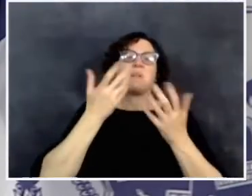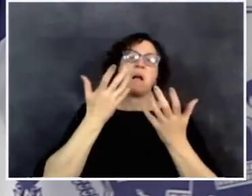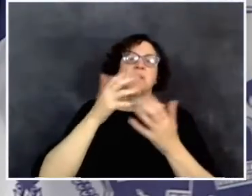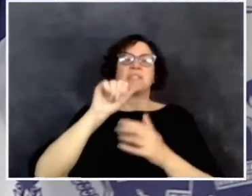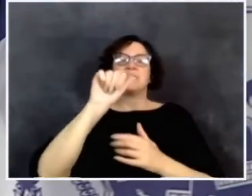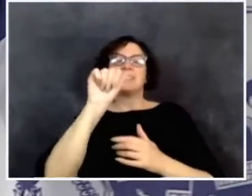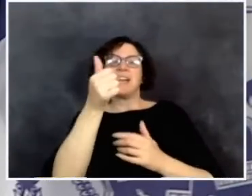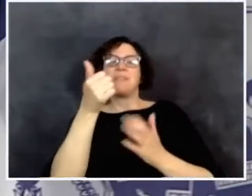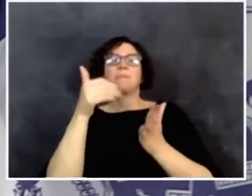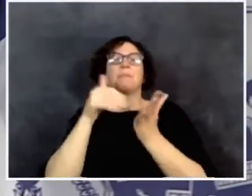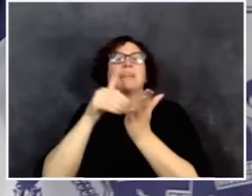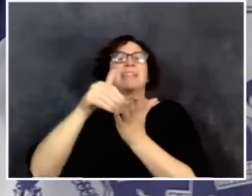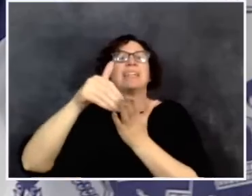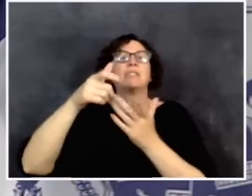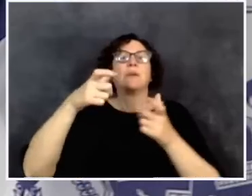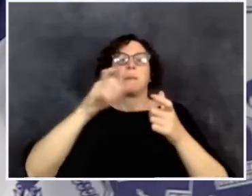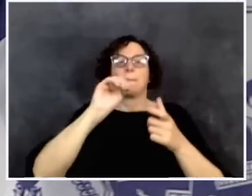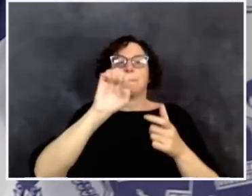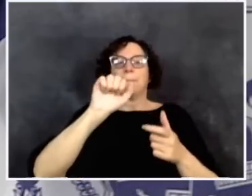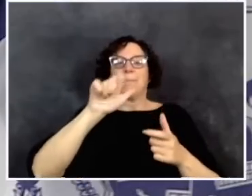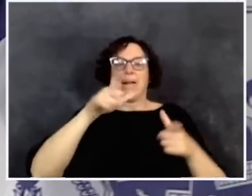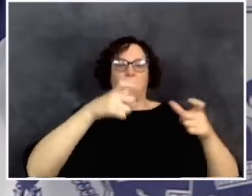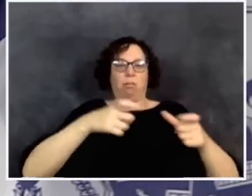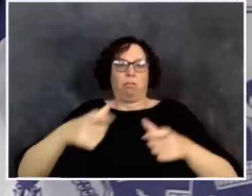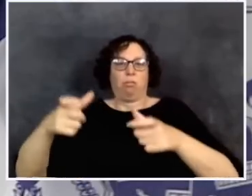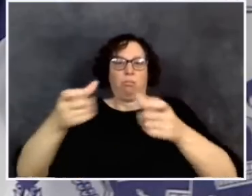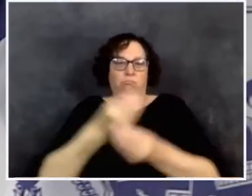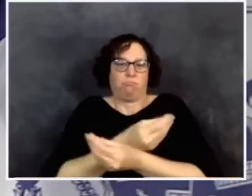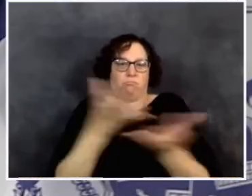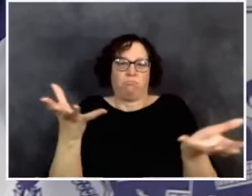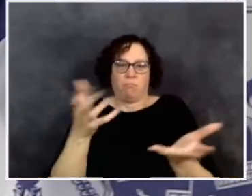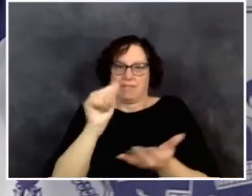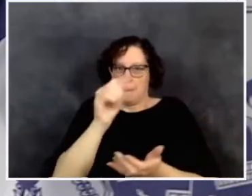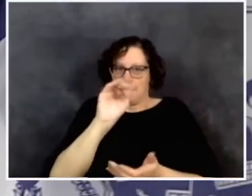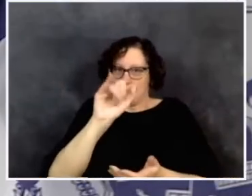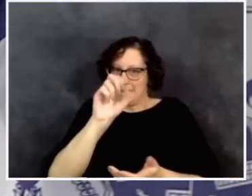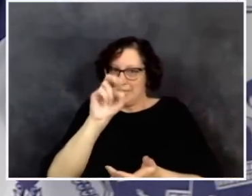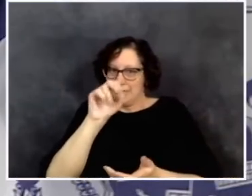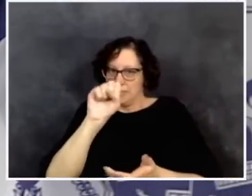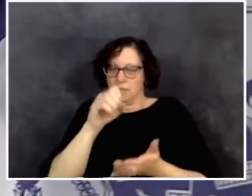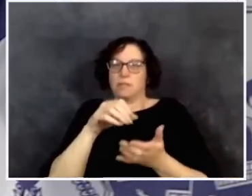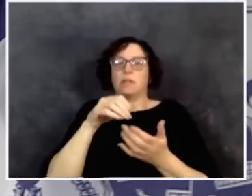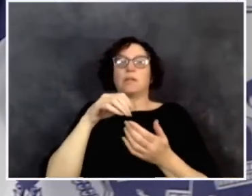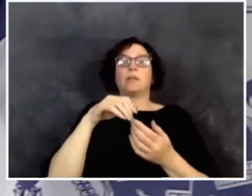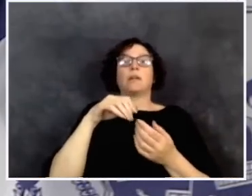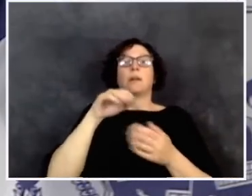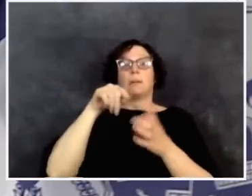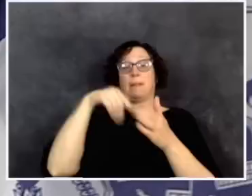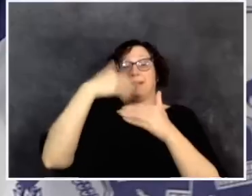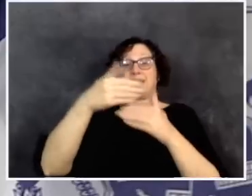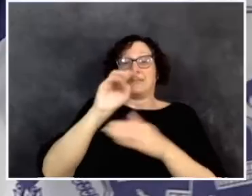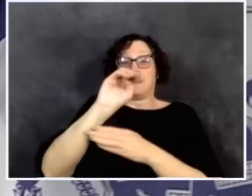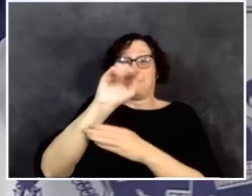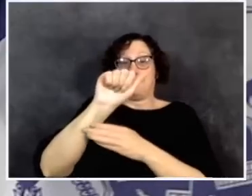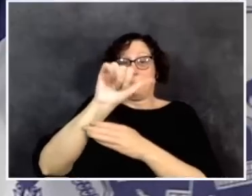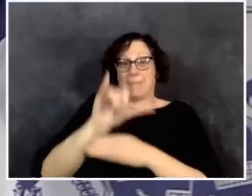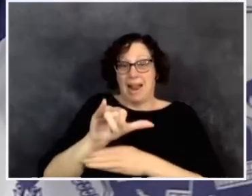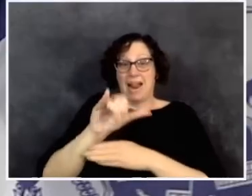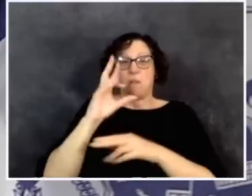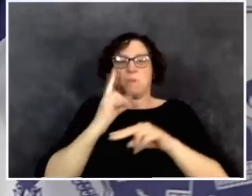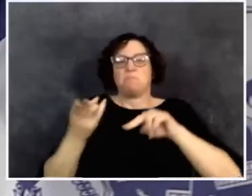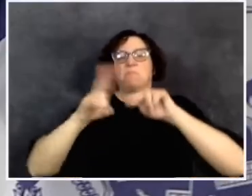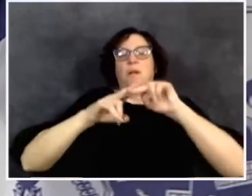to something like 15 million in May, just based on the increases we see in need and the number of calls coming